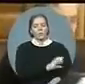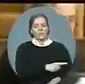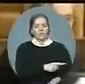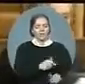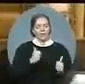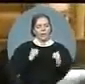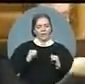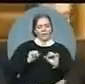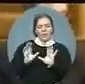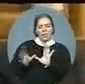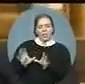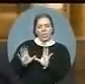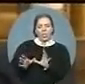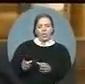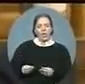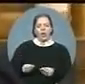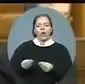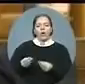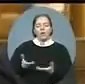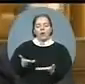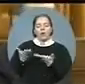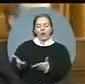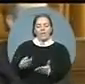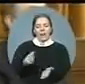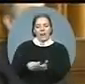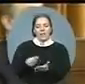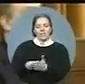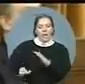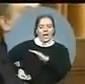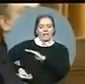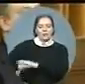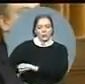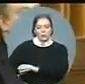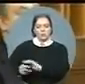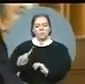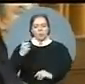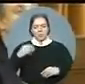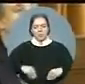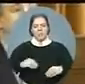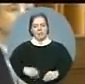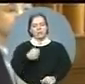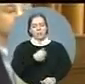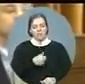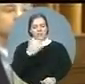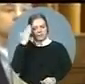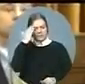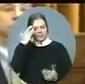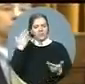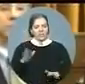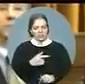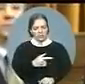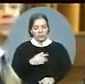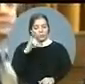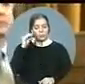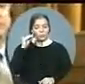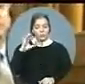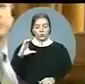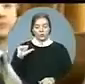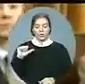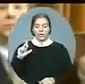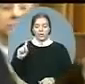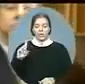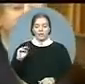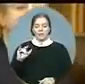that the Prime Minister was aware of it. But Mr. Kahneman could not be bought. Standing Order